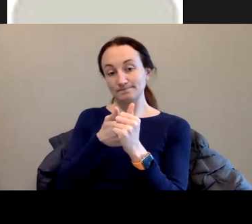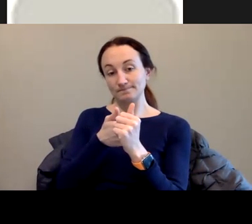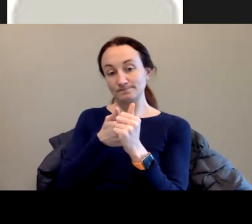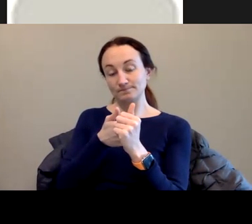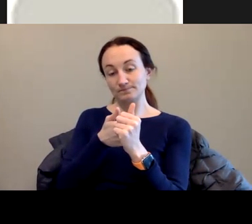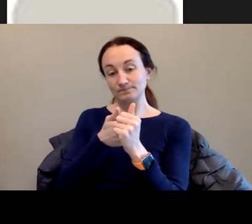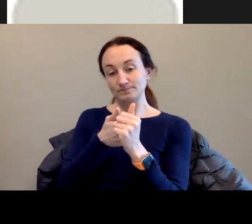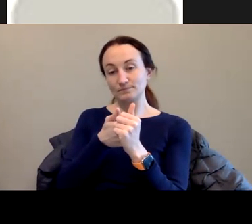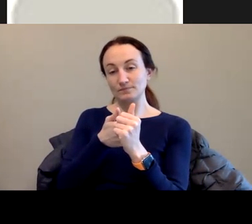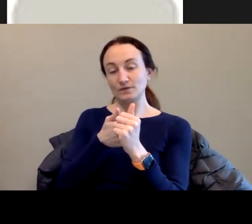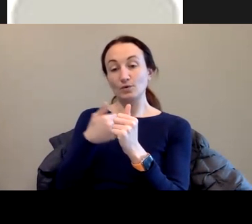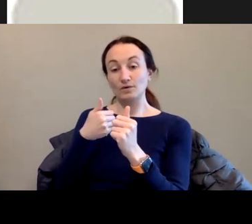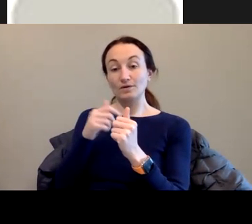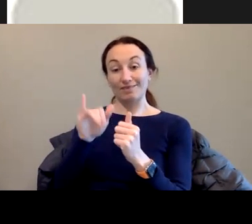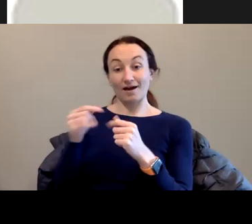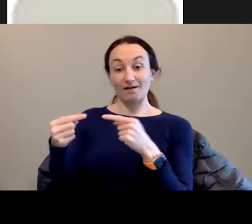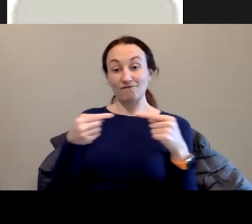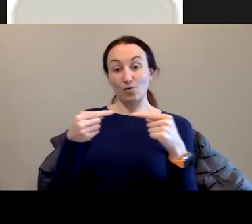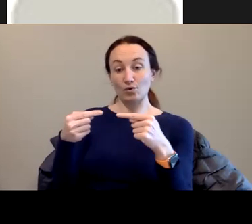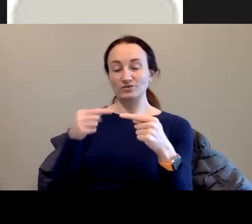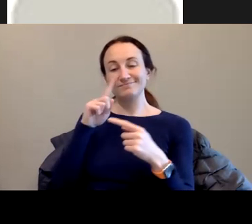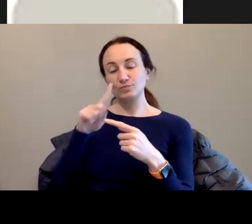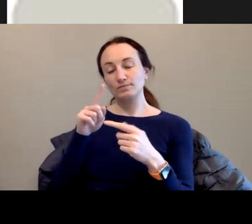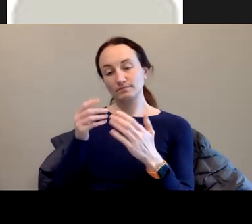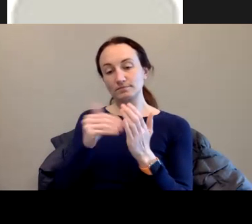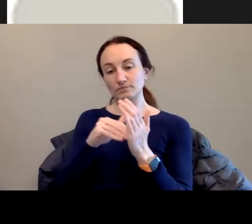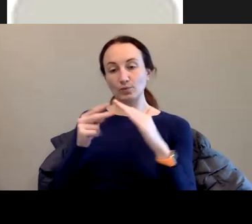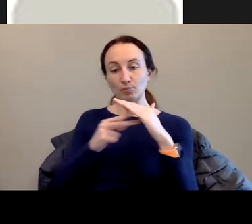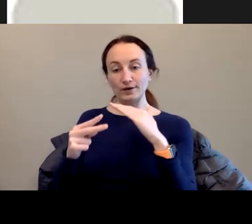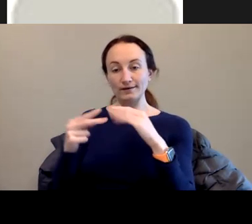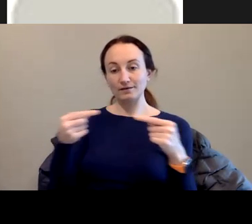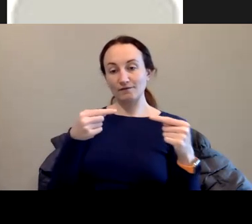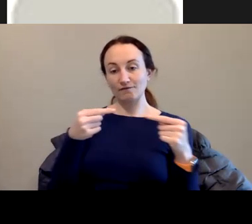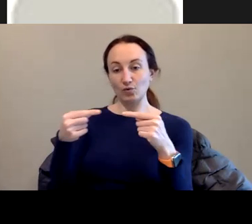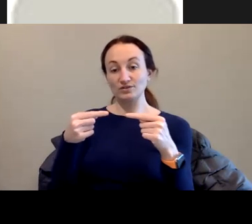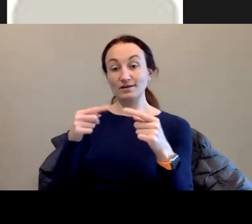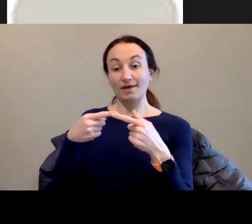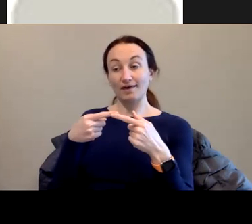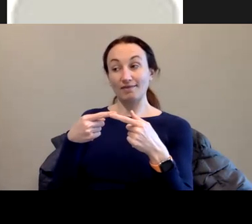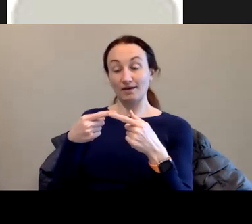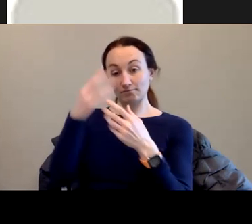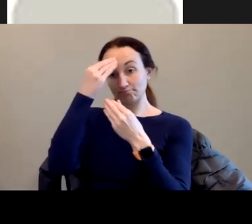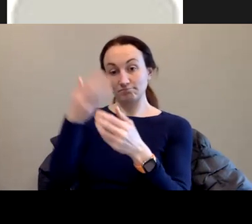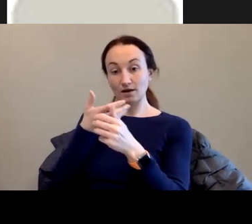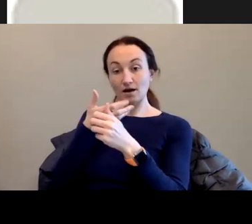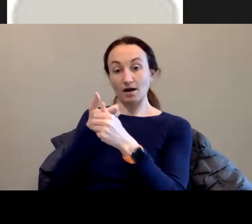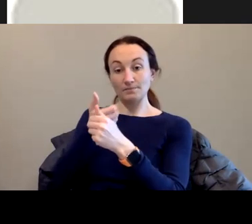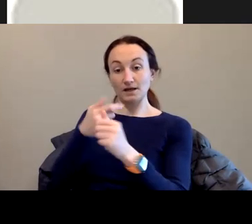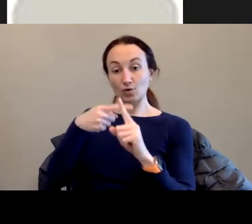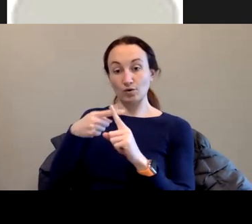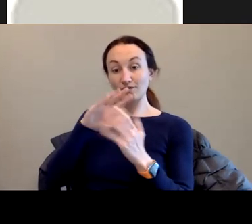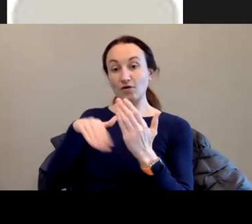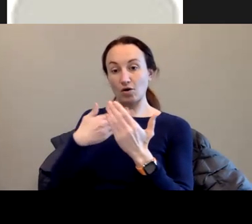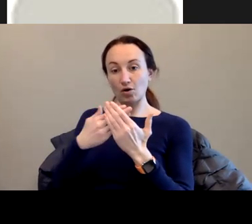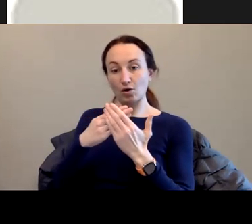So we apply this force, we predict these force and update the coordinate of all residues. And that's how